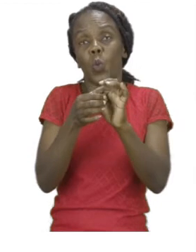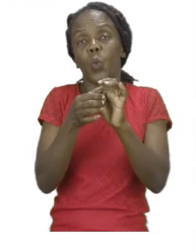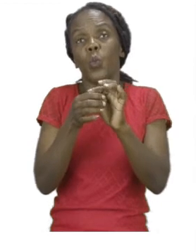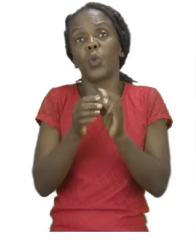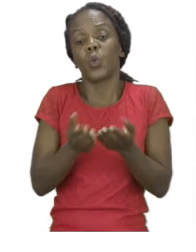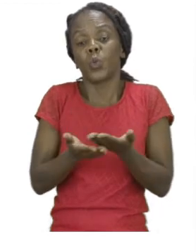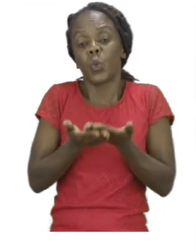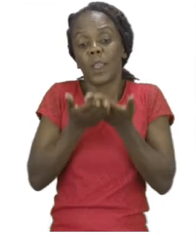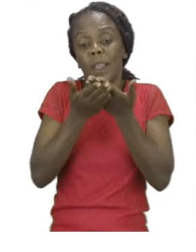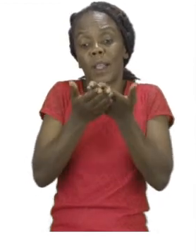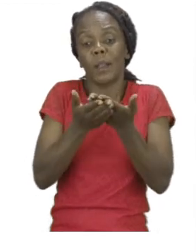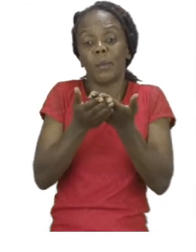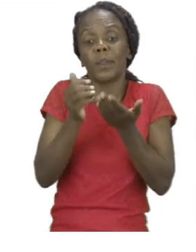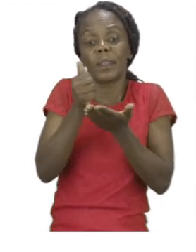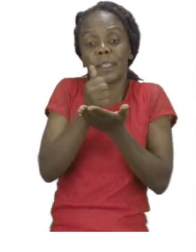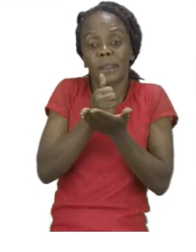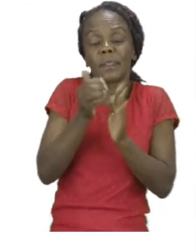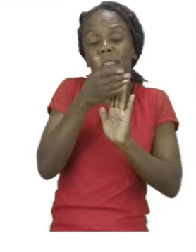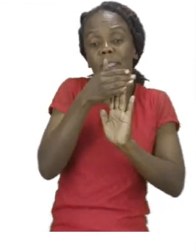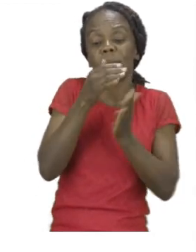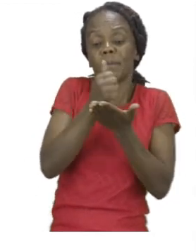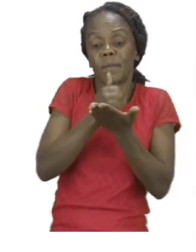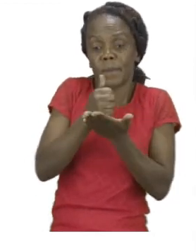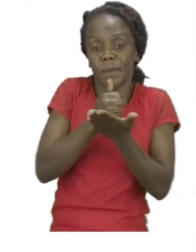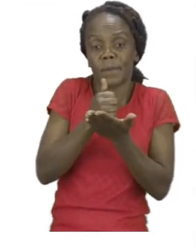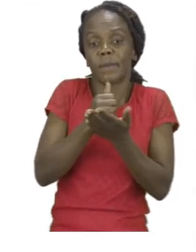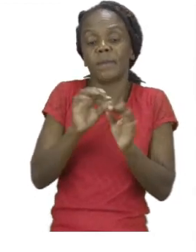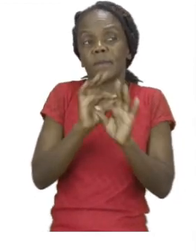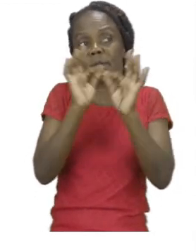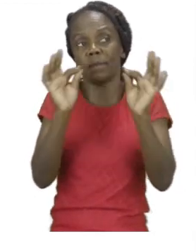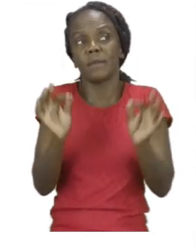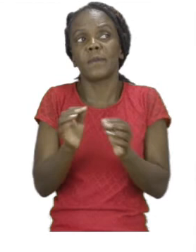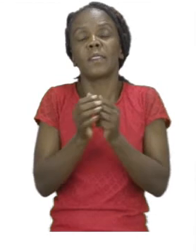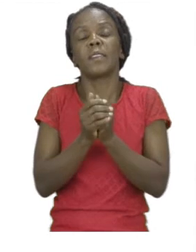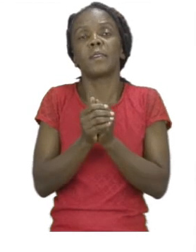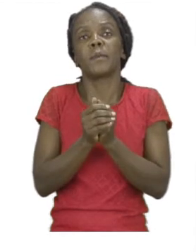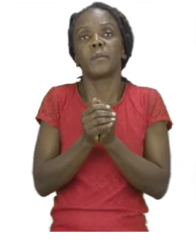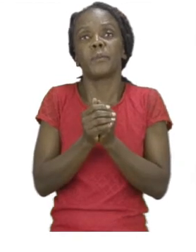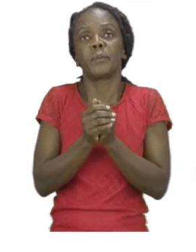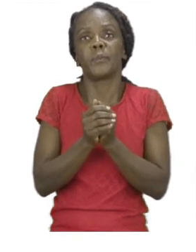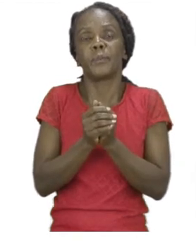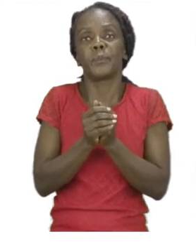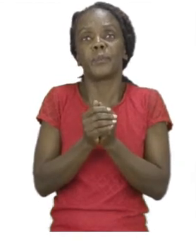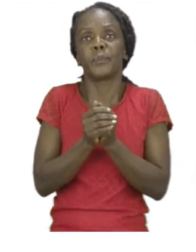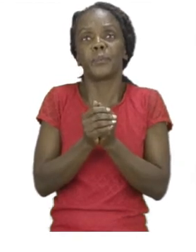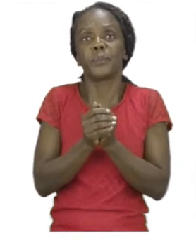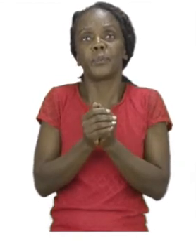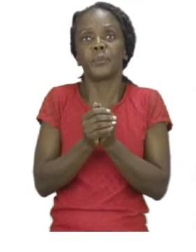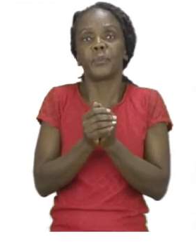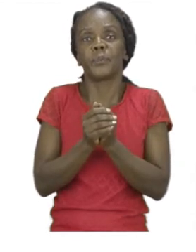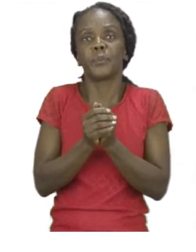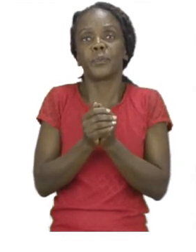responsible you will be, like a big girl or a big boy.